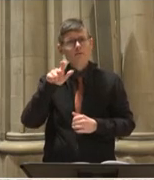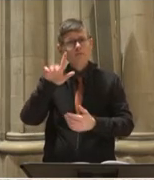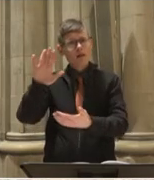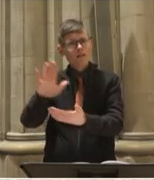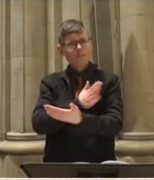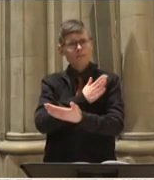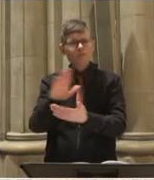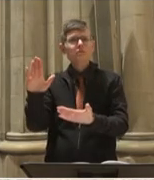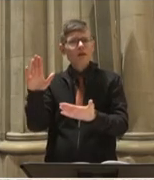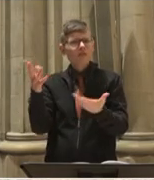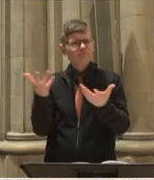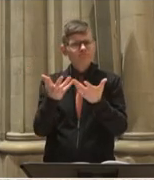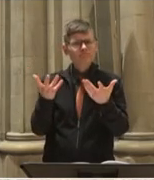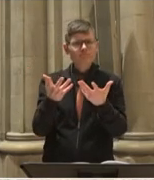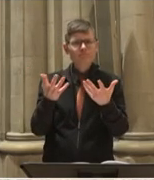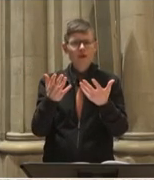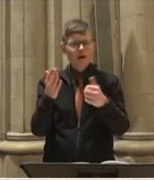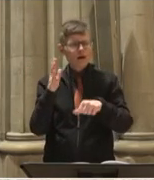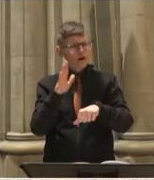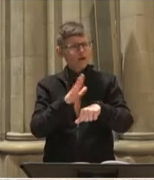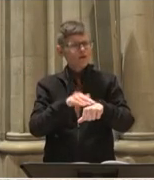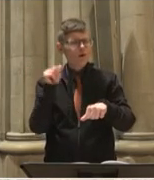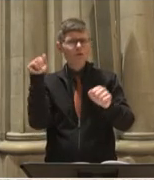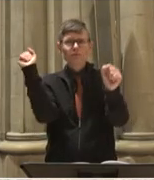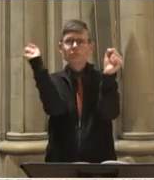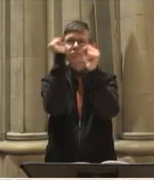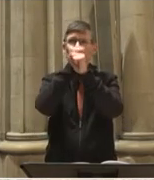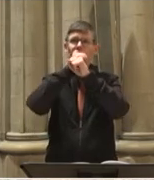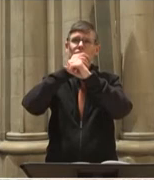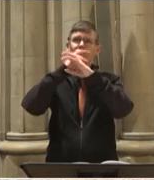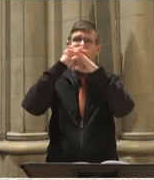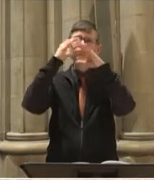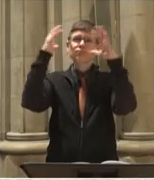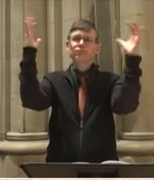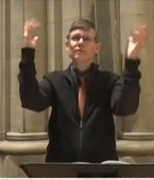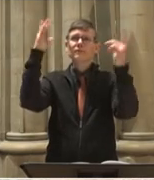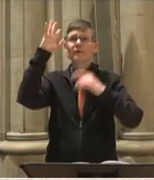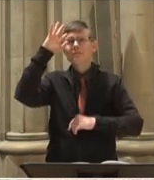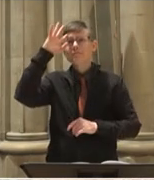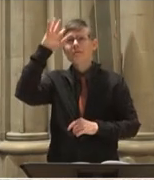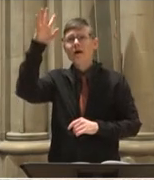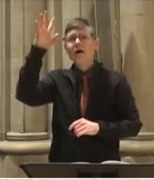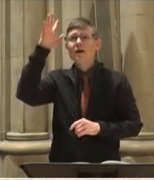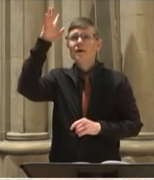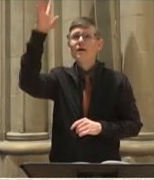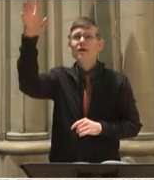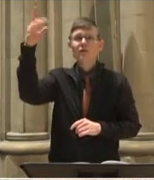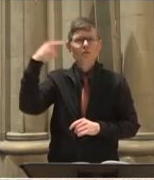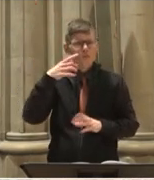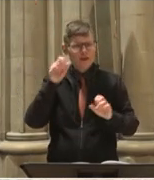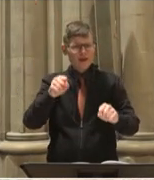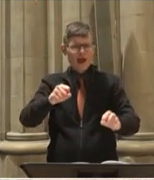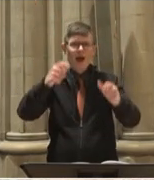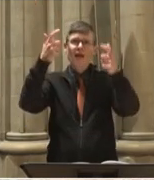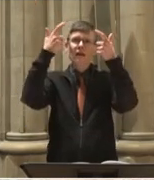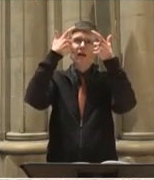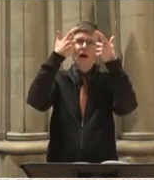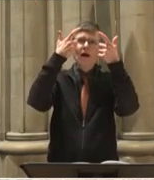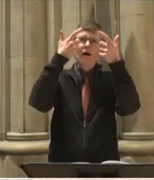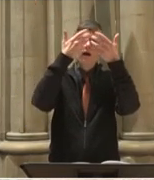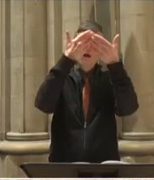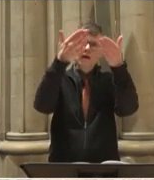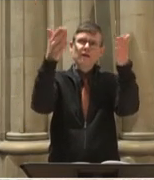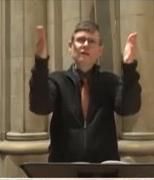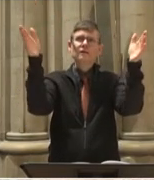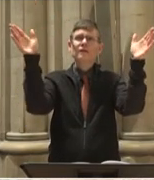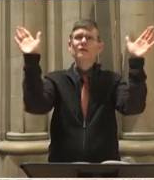is nothing less than a call to our imagination, indeed a call to expand our imaginations so that